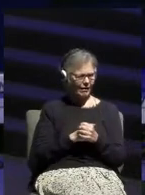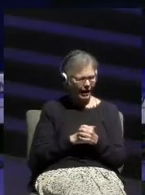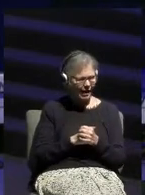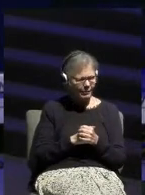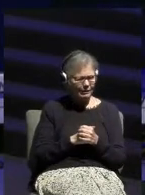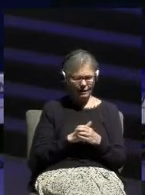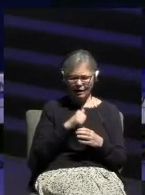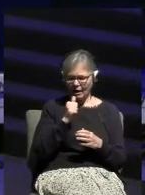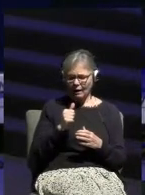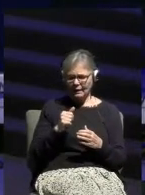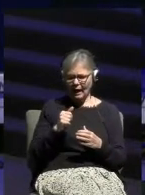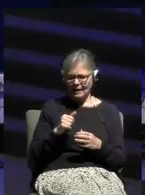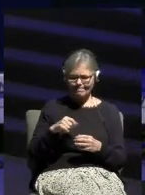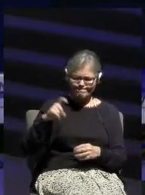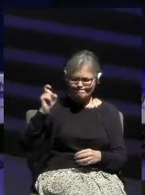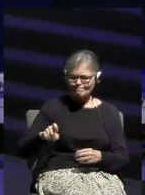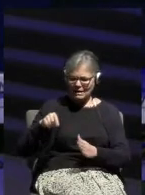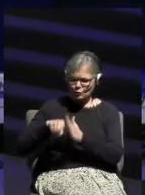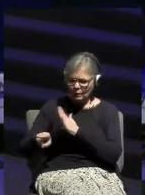and concern.